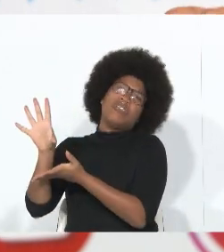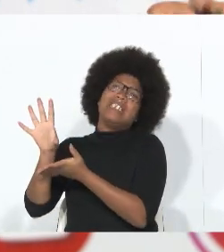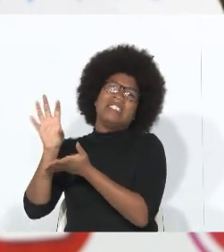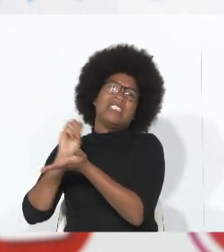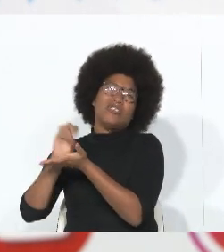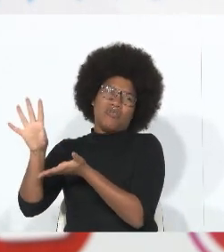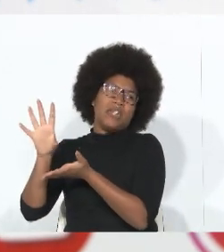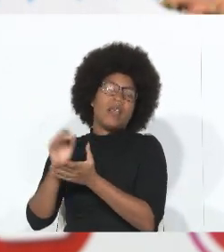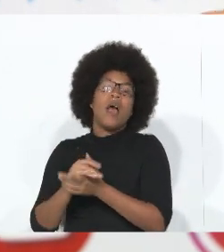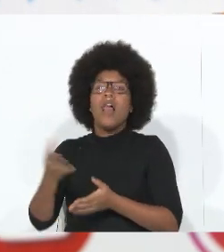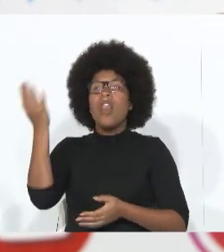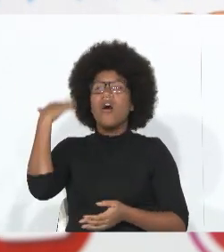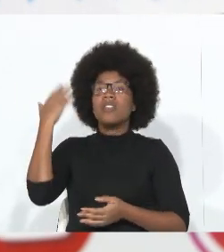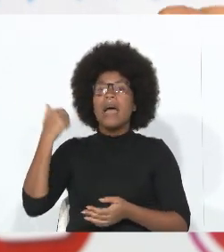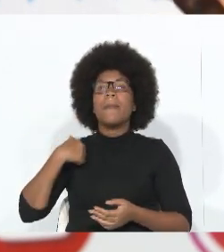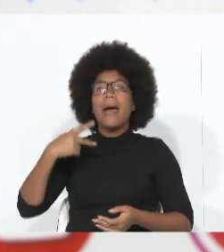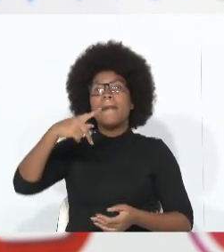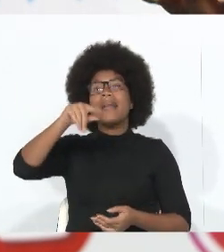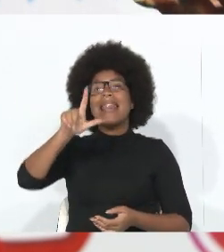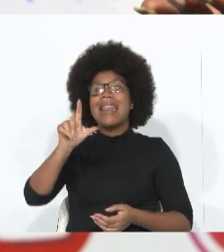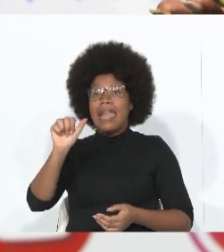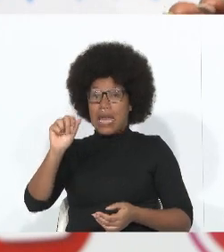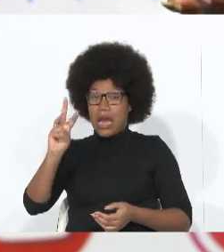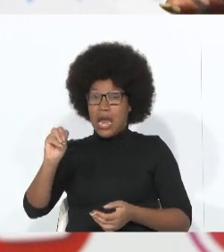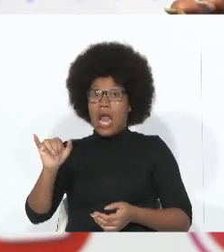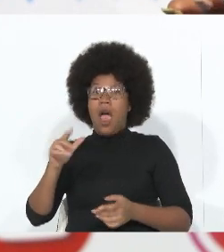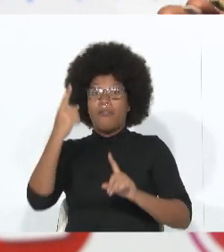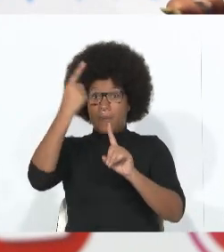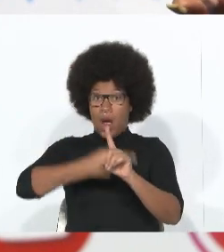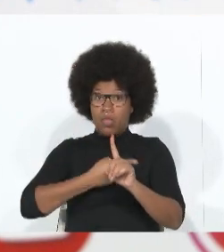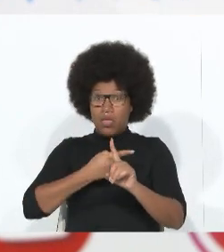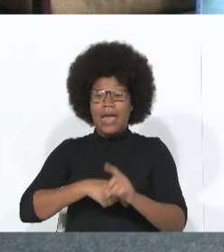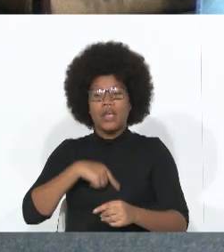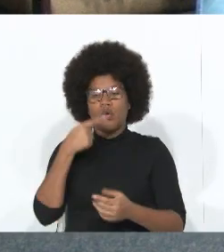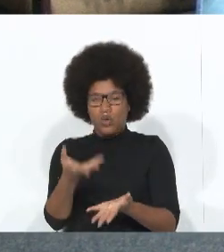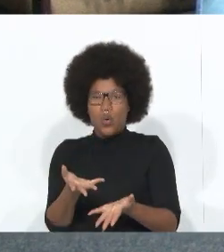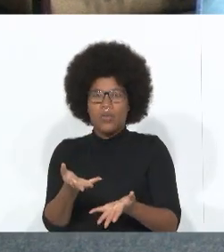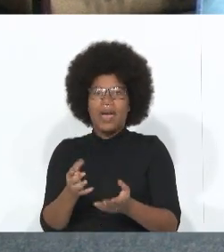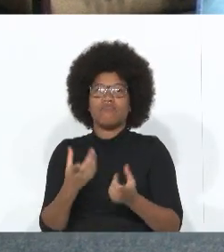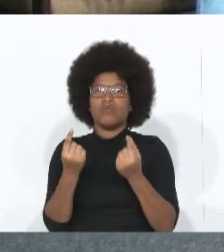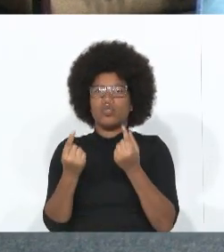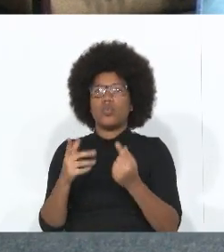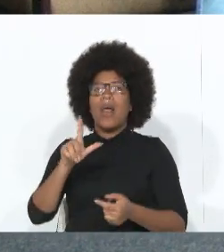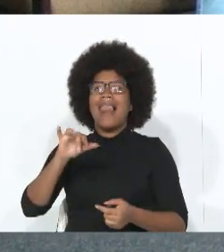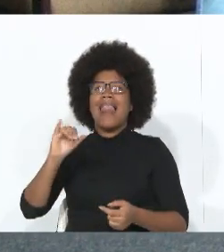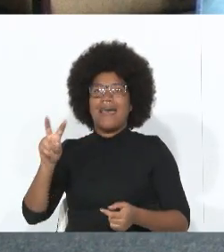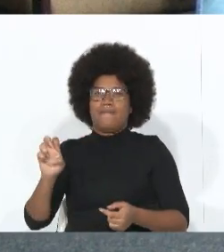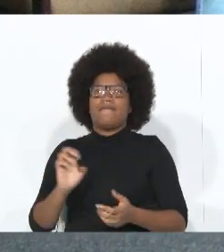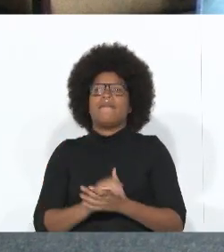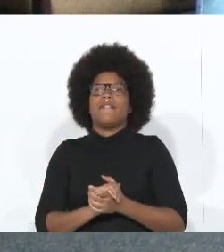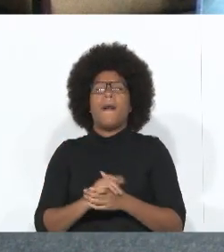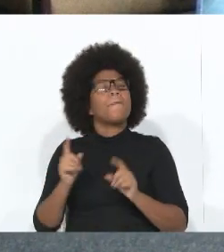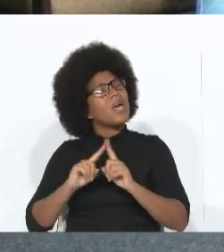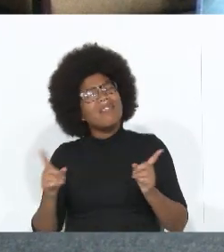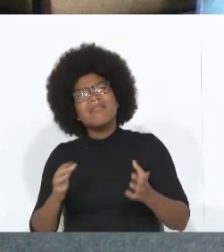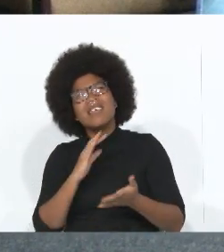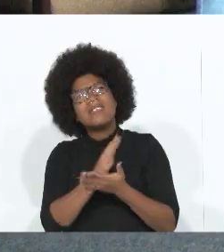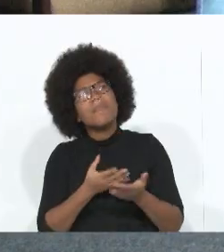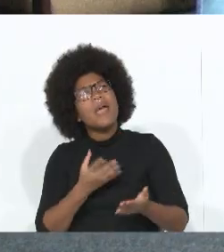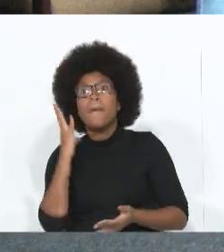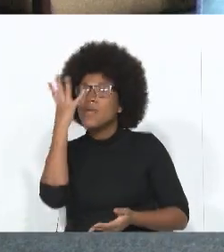Month, where you used to do one play. On location. On We used to go on location and do it. And do it, yeah. Well, yeah. But I think there's something beautiful